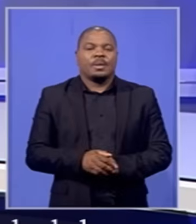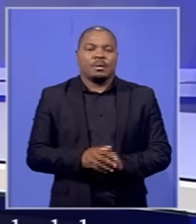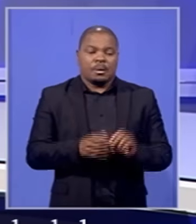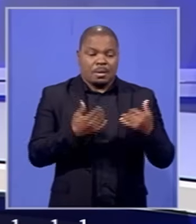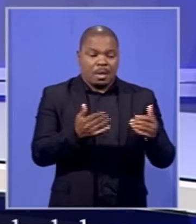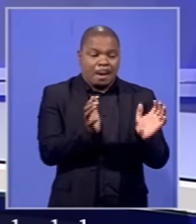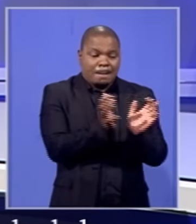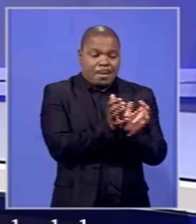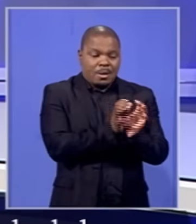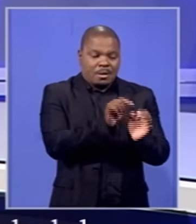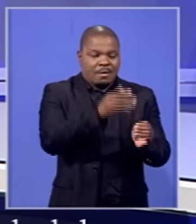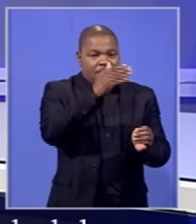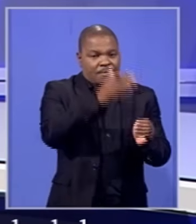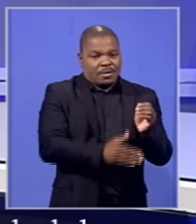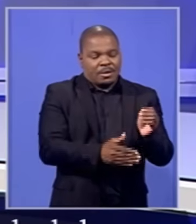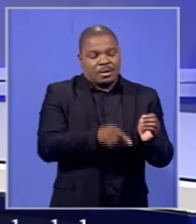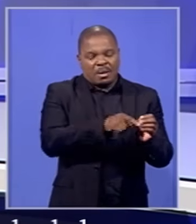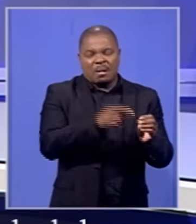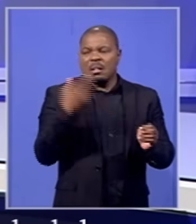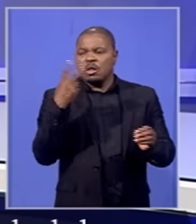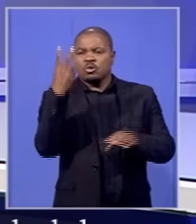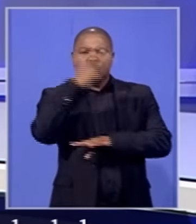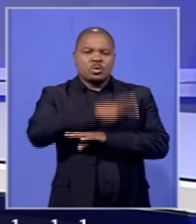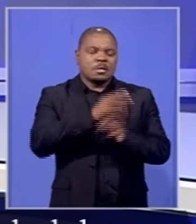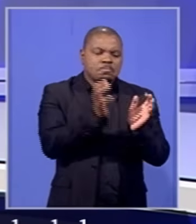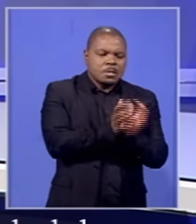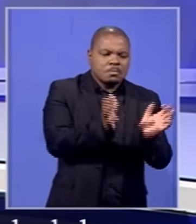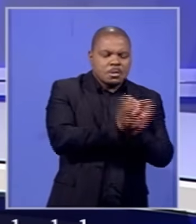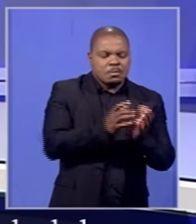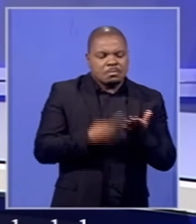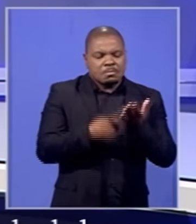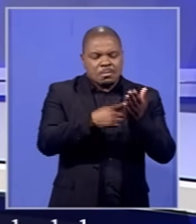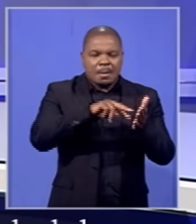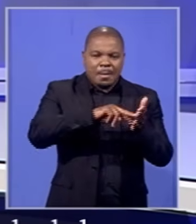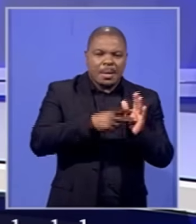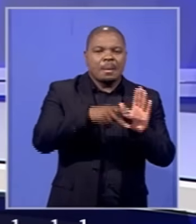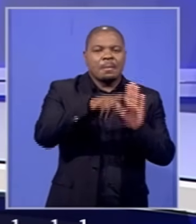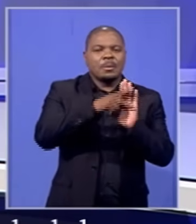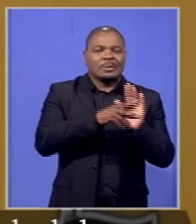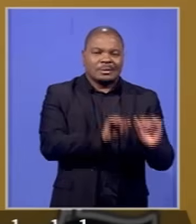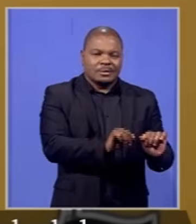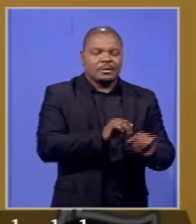konosetsa kopano ya lona ya malatsi a mabedi ya togamano.